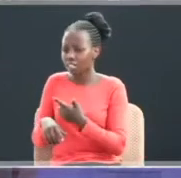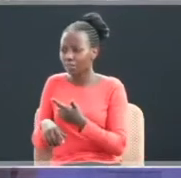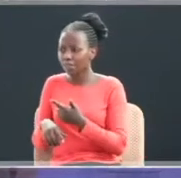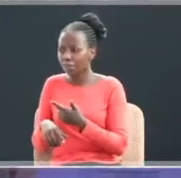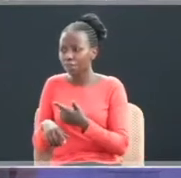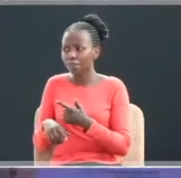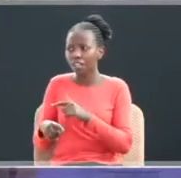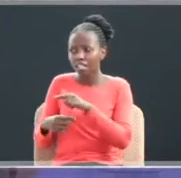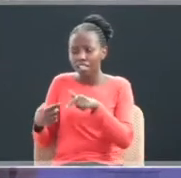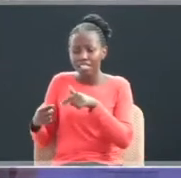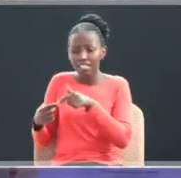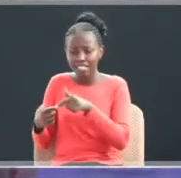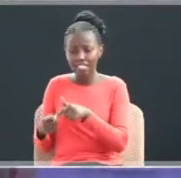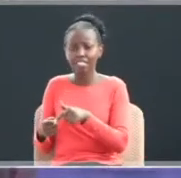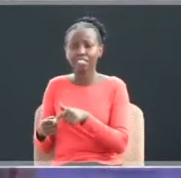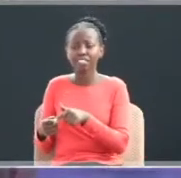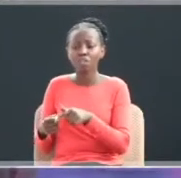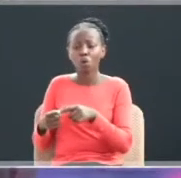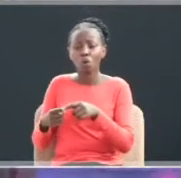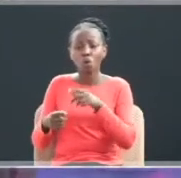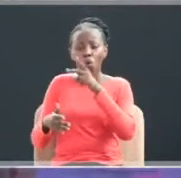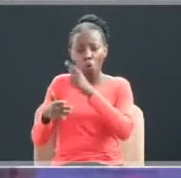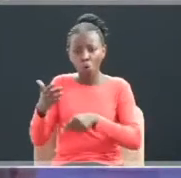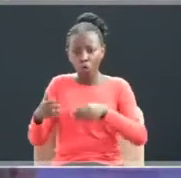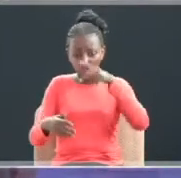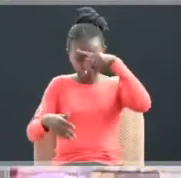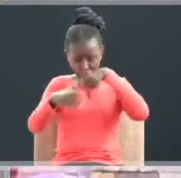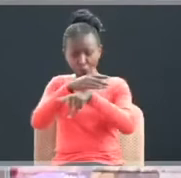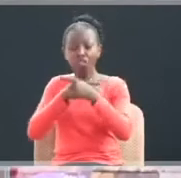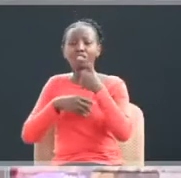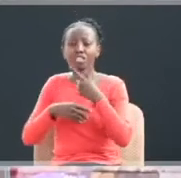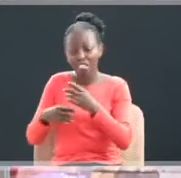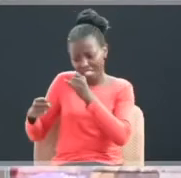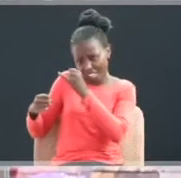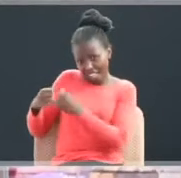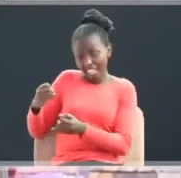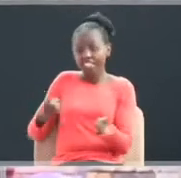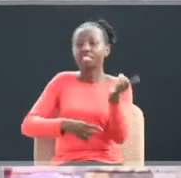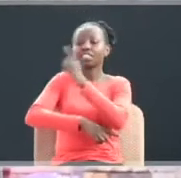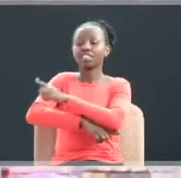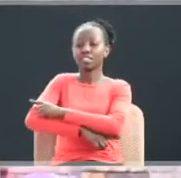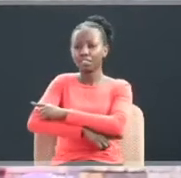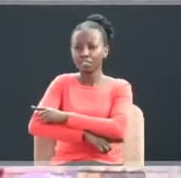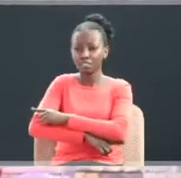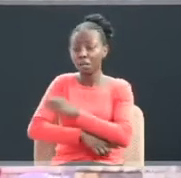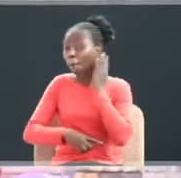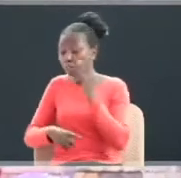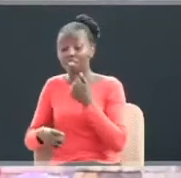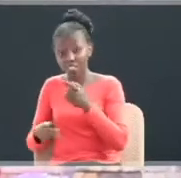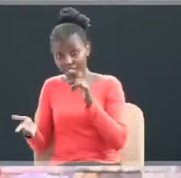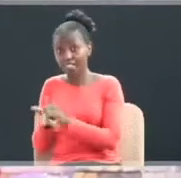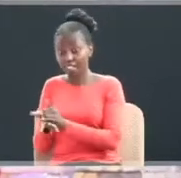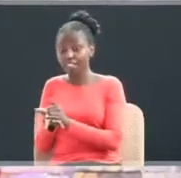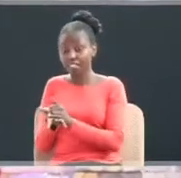And this is that which was prophesied, that in the last days. Sindivyo Petro alisema wakati